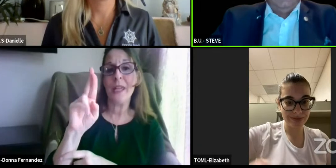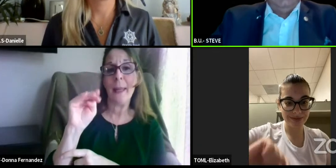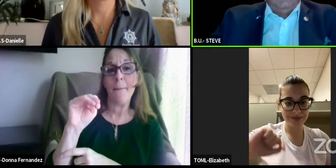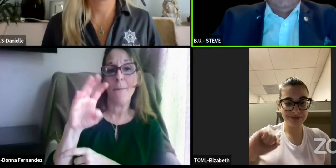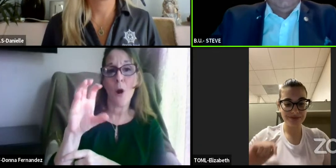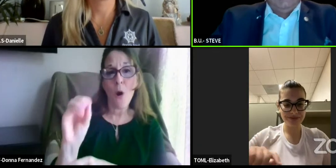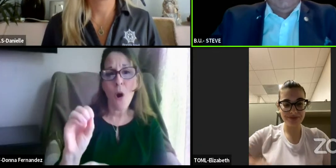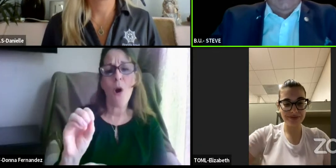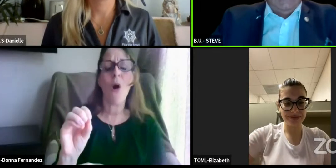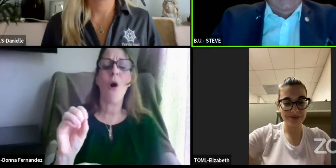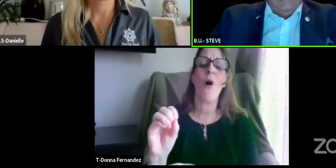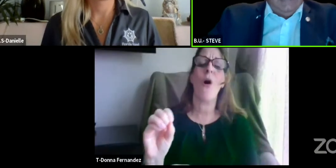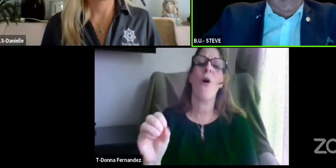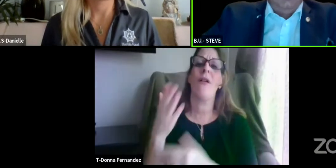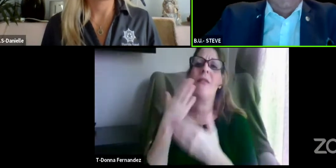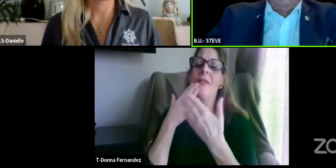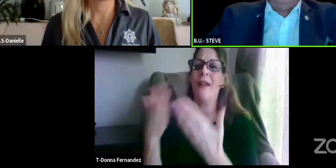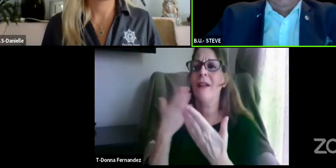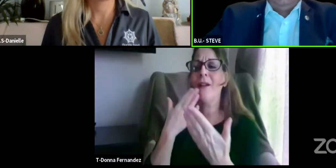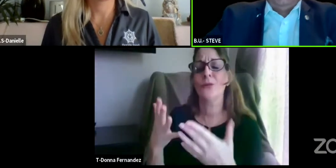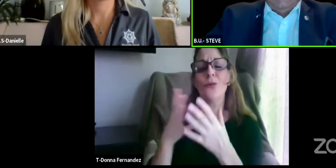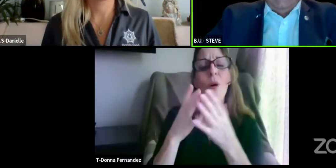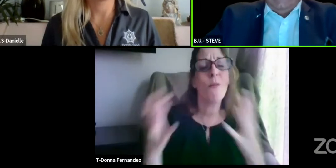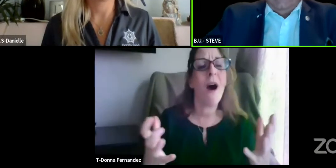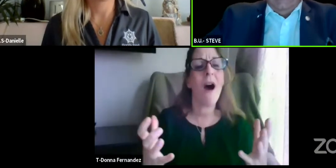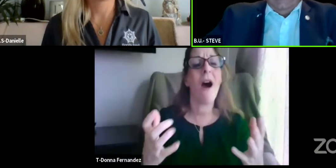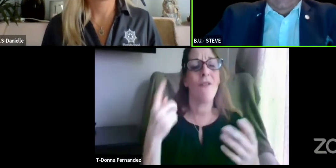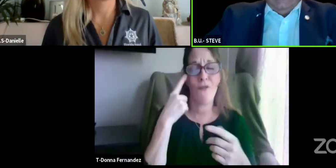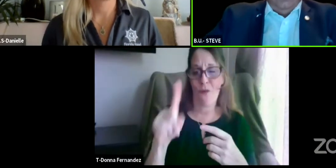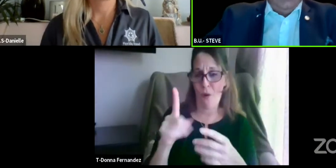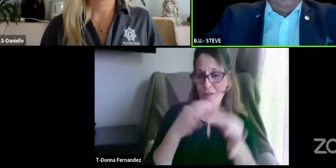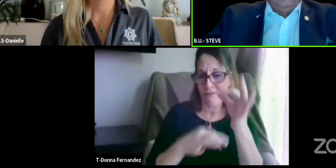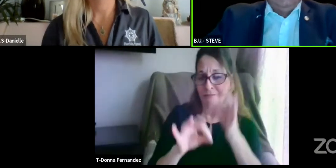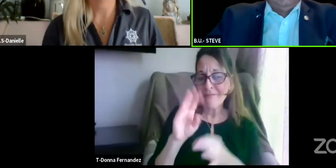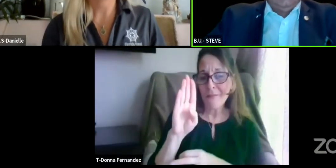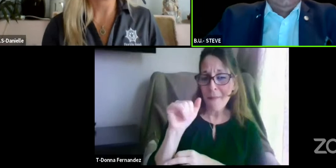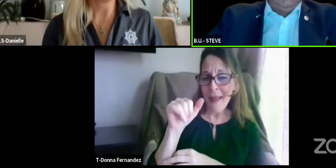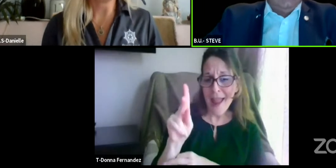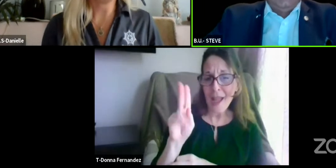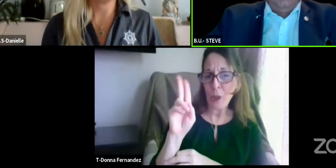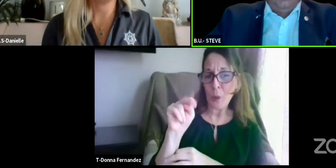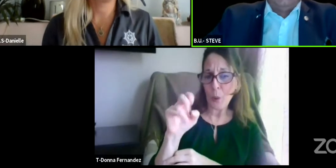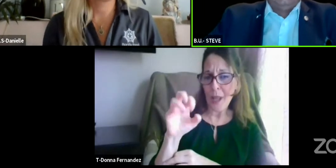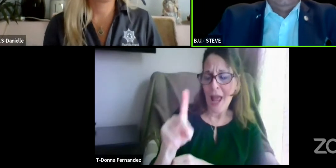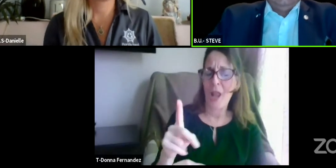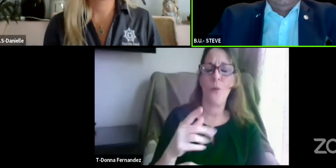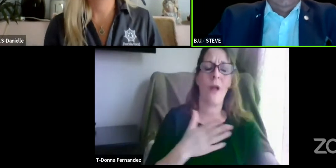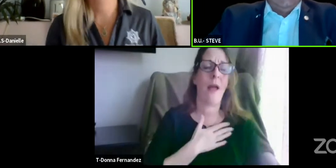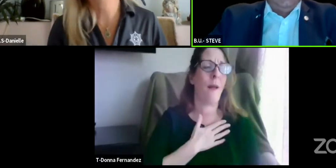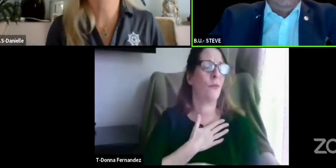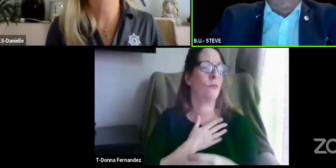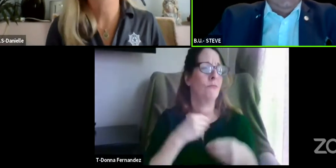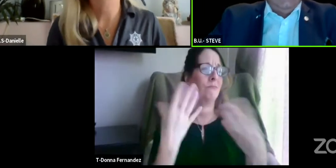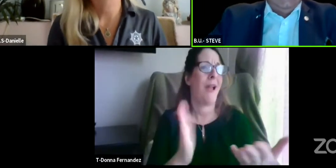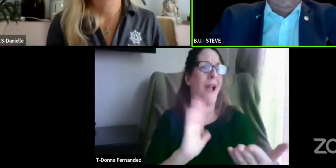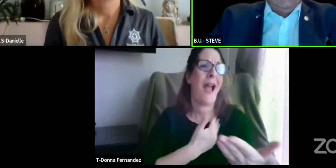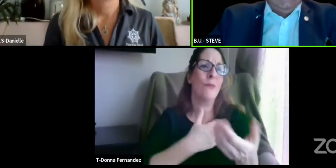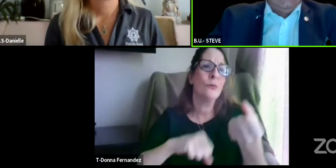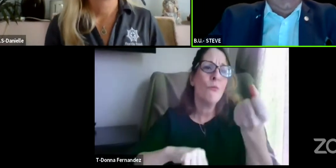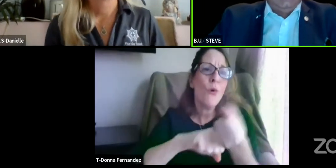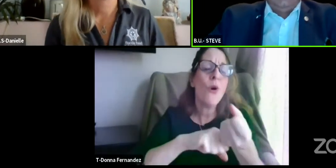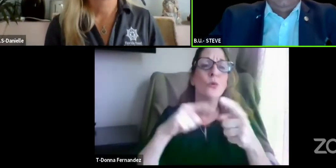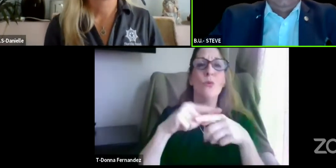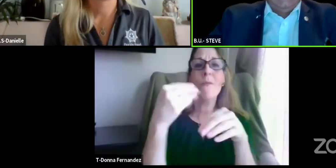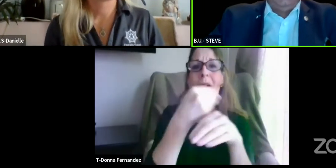very much. And on behalf of Bank United, we're pleased to continue our support to the Town of Miami Lakes